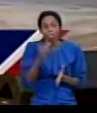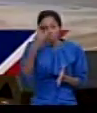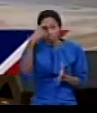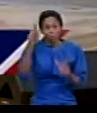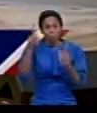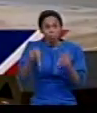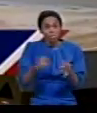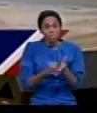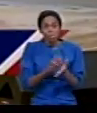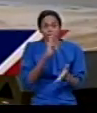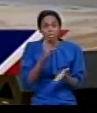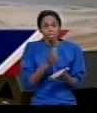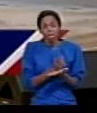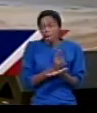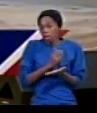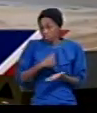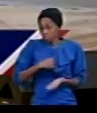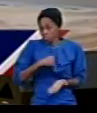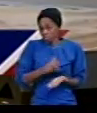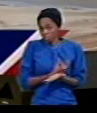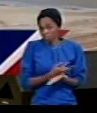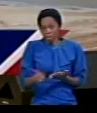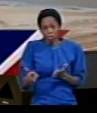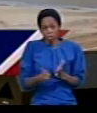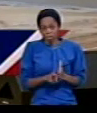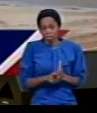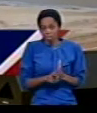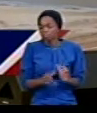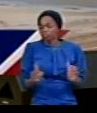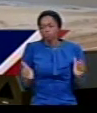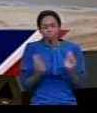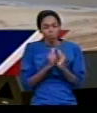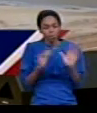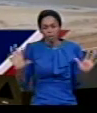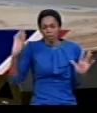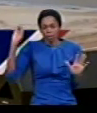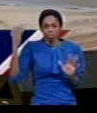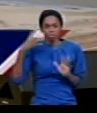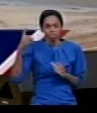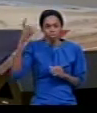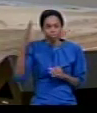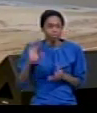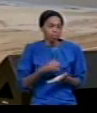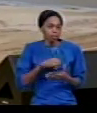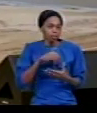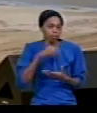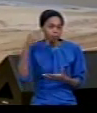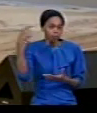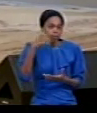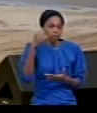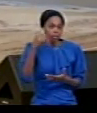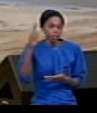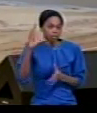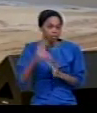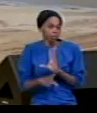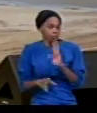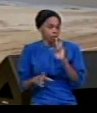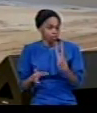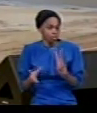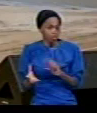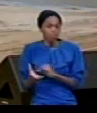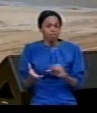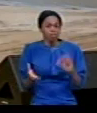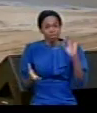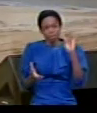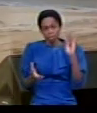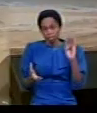is self-righteous without the grace of God. In Galatians chapter 2 verse 17.